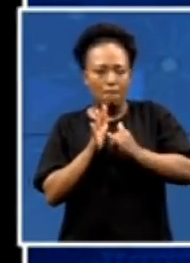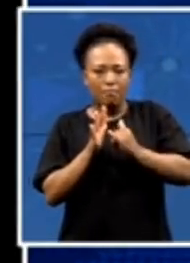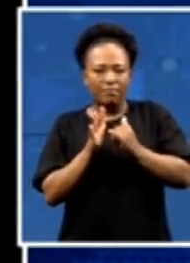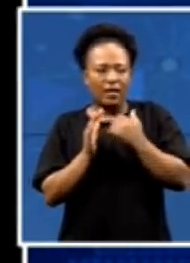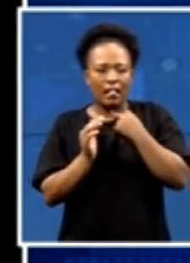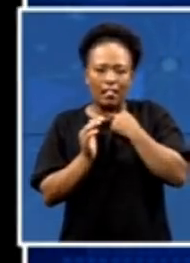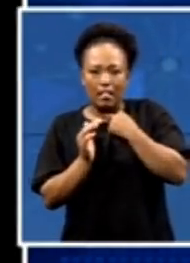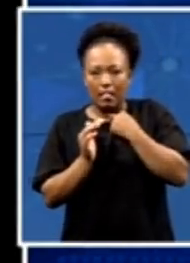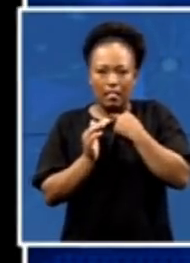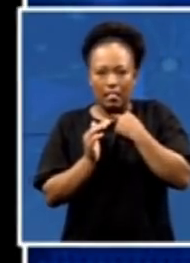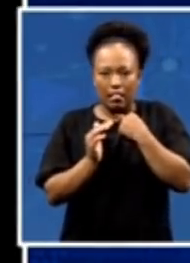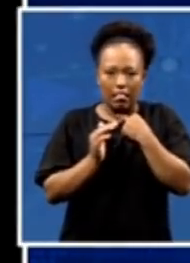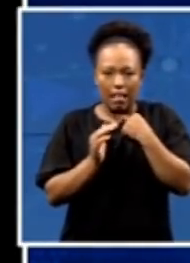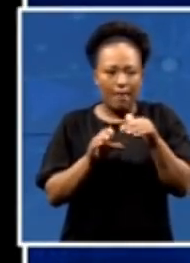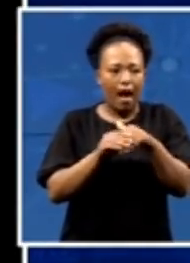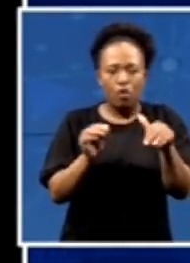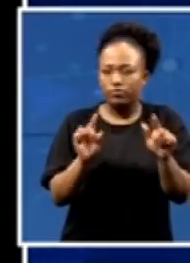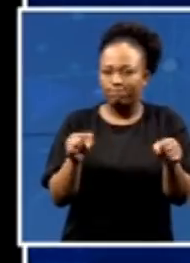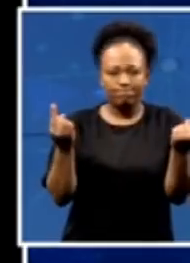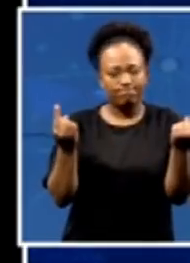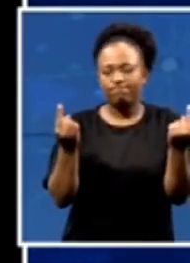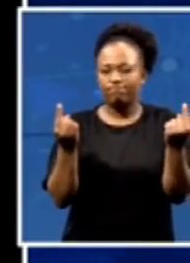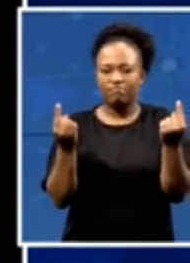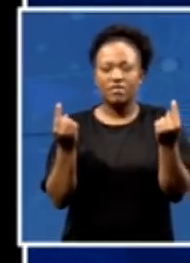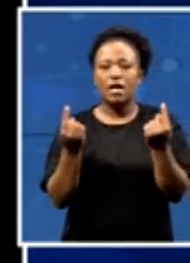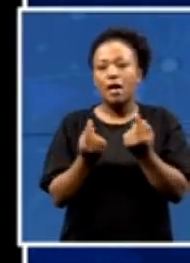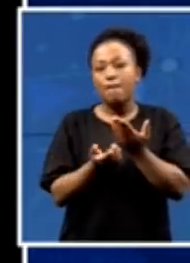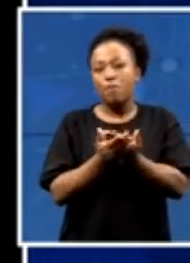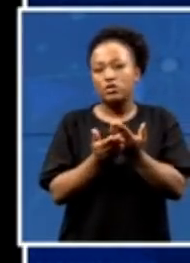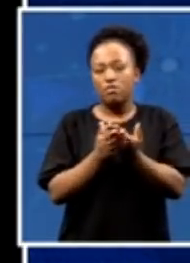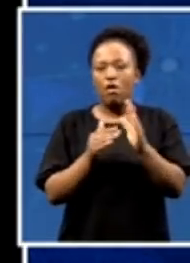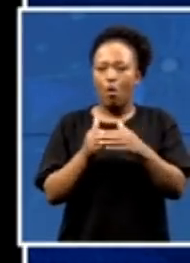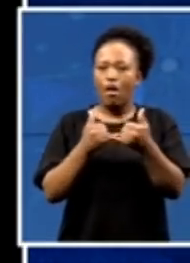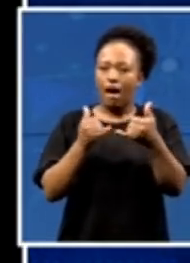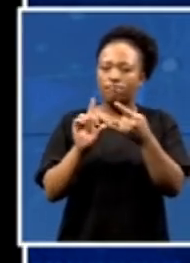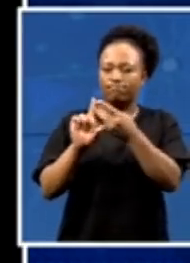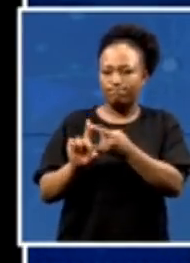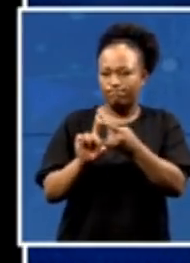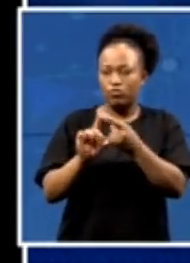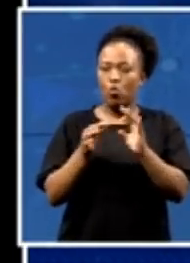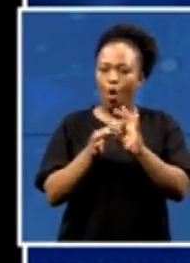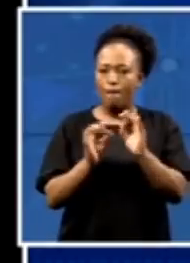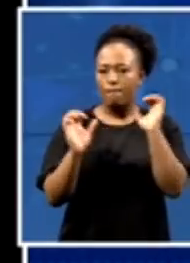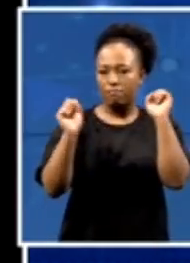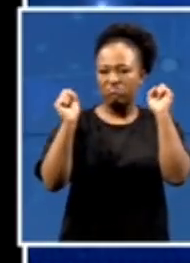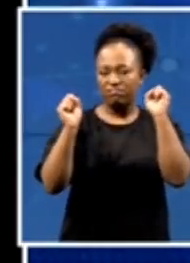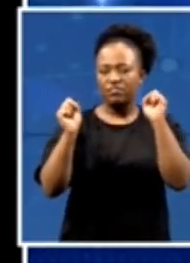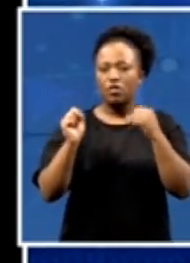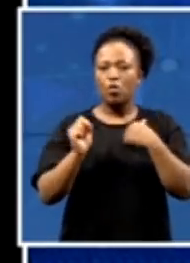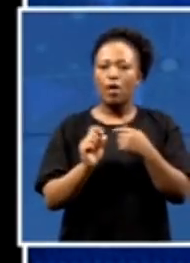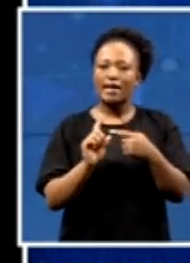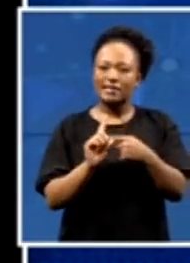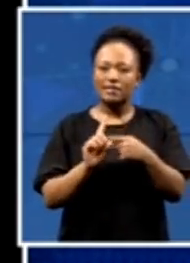this virtually in their homes, which is Dlamini saying the spokesperson or the